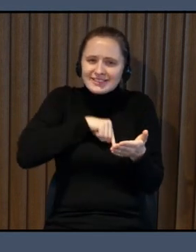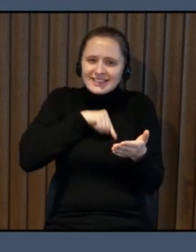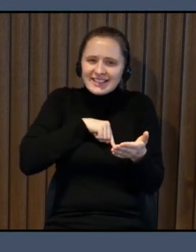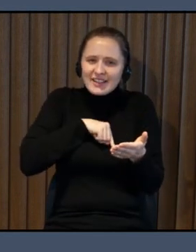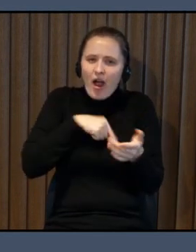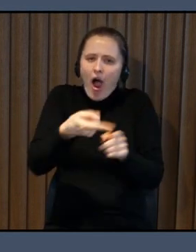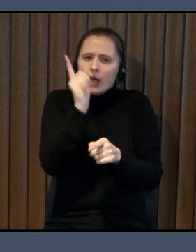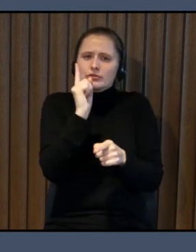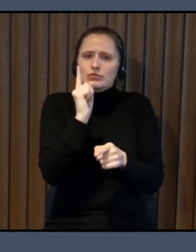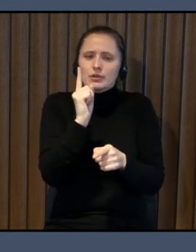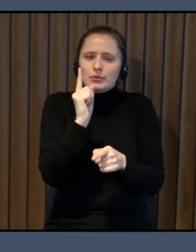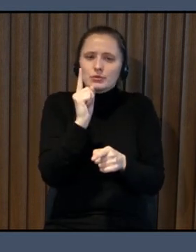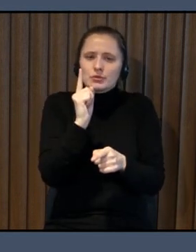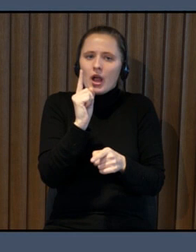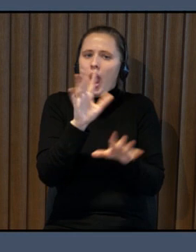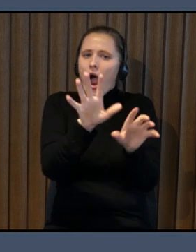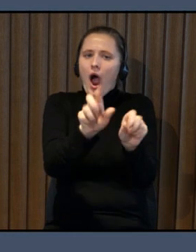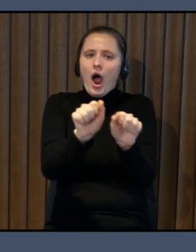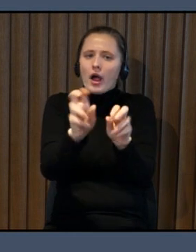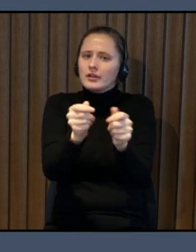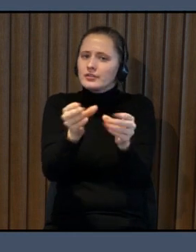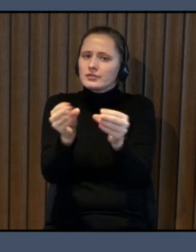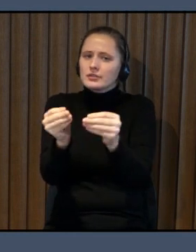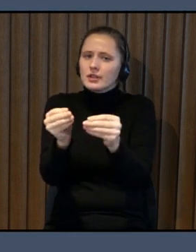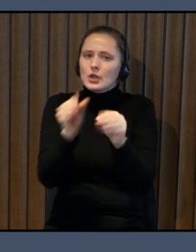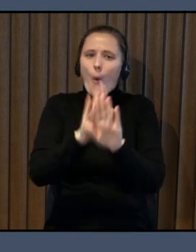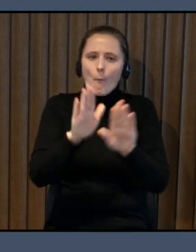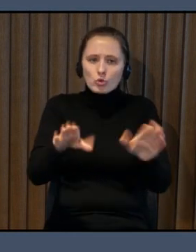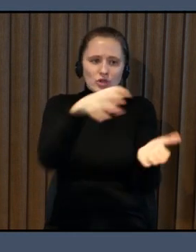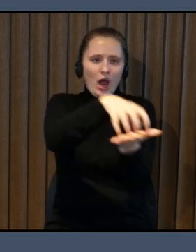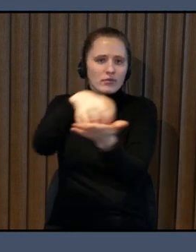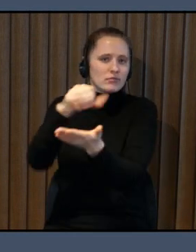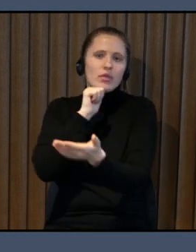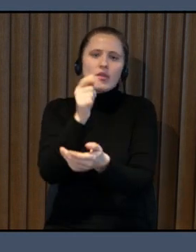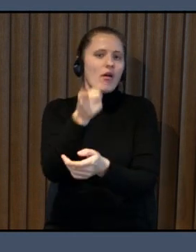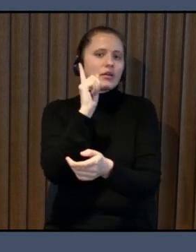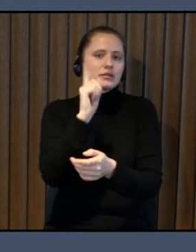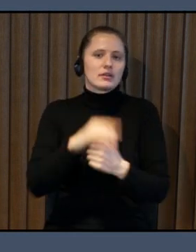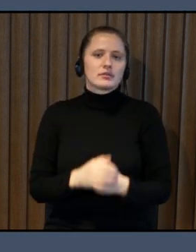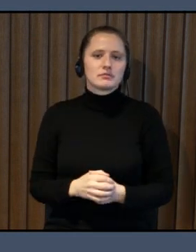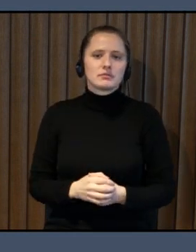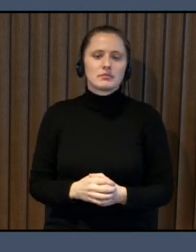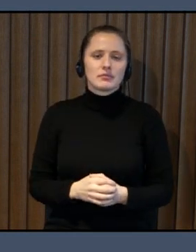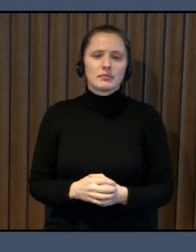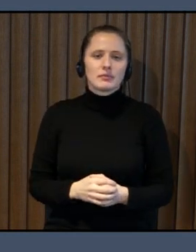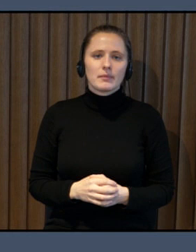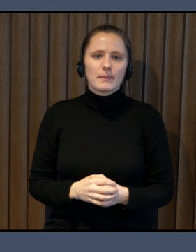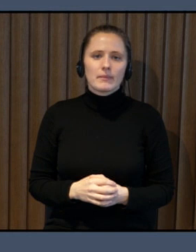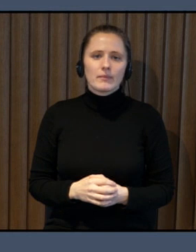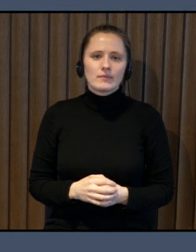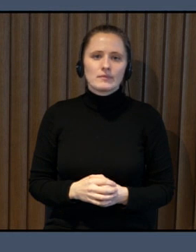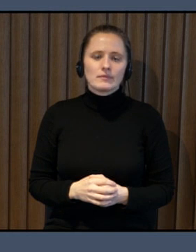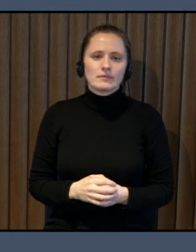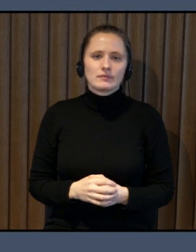touching, because very strongly we have the idea that it is not allowed to touch